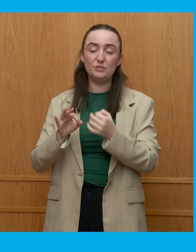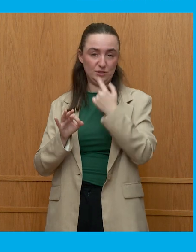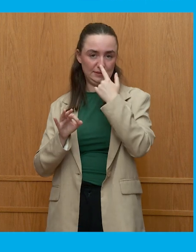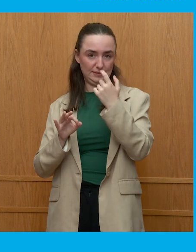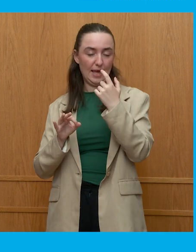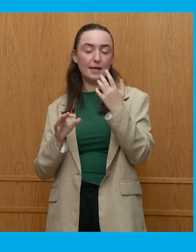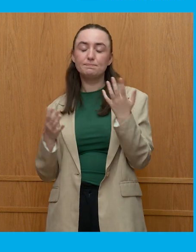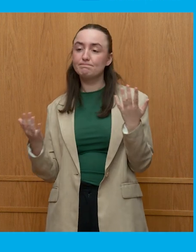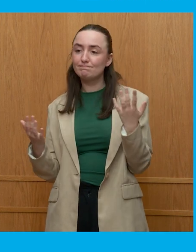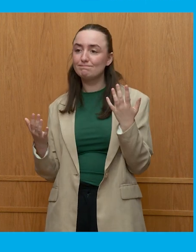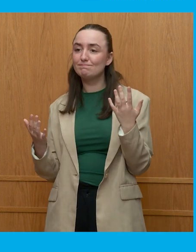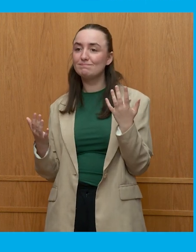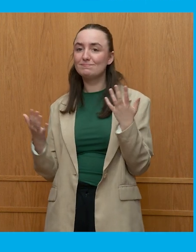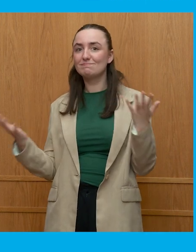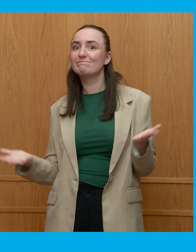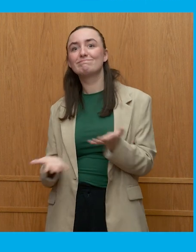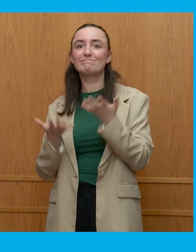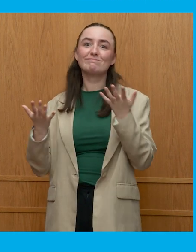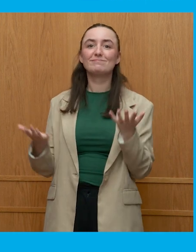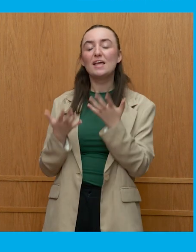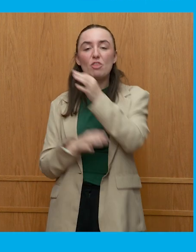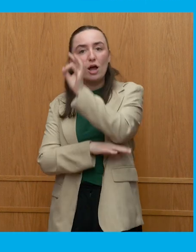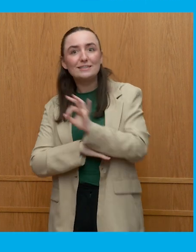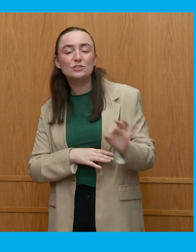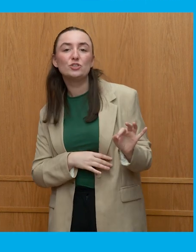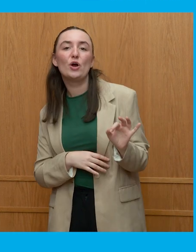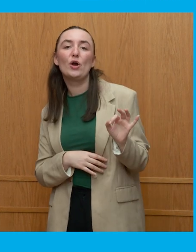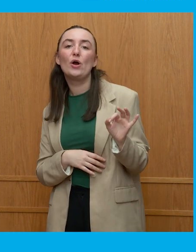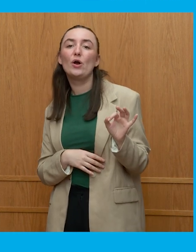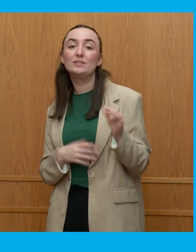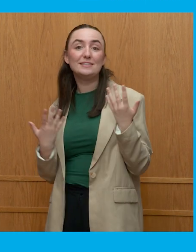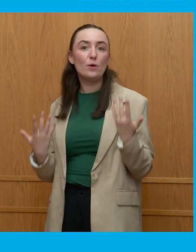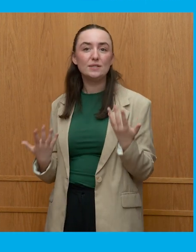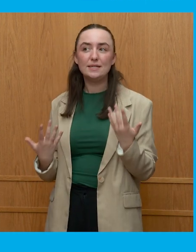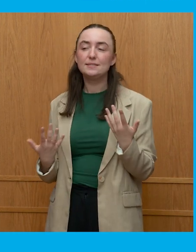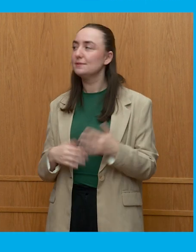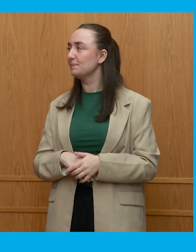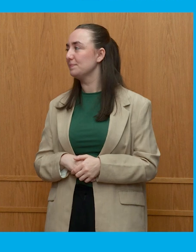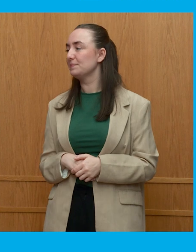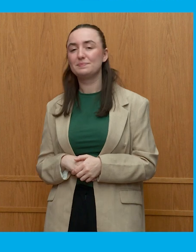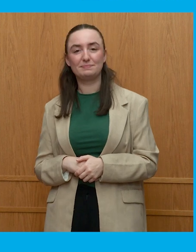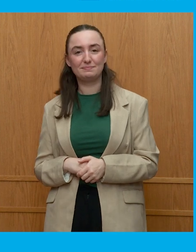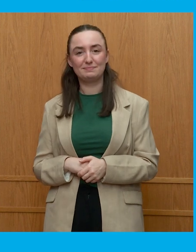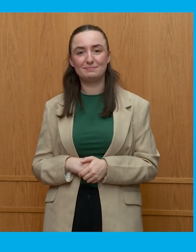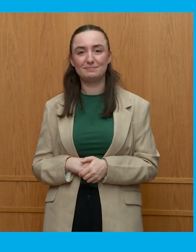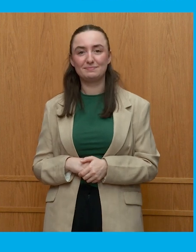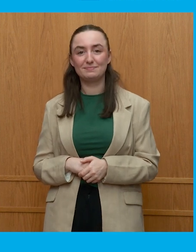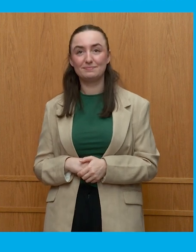architecture. Now, in this case, maybe. And nowadays, this is the thing. And just on that point, so